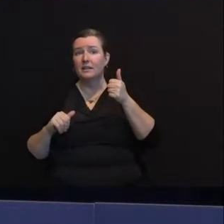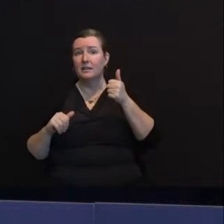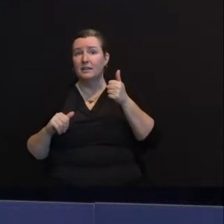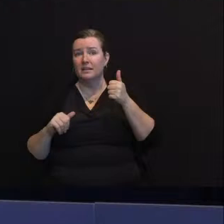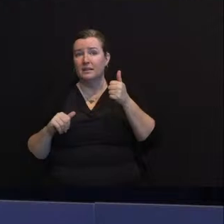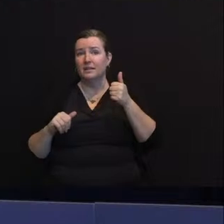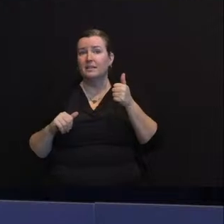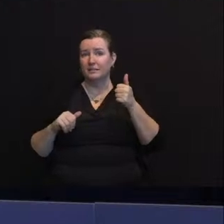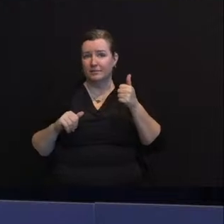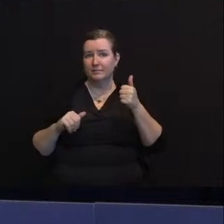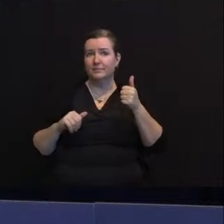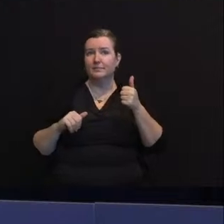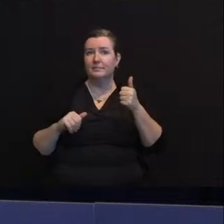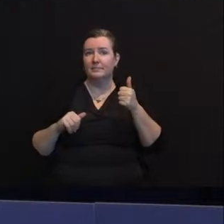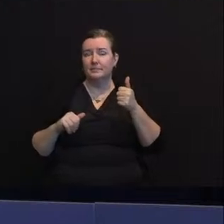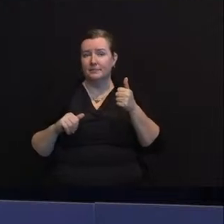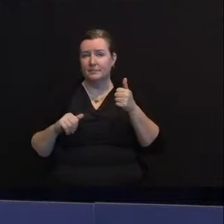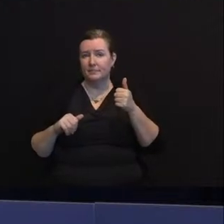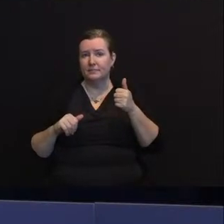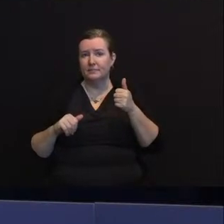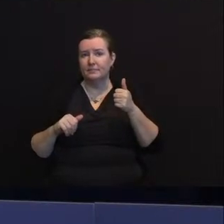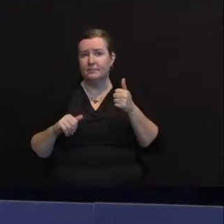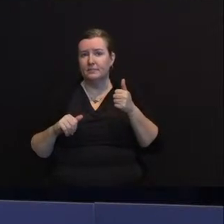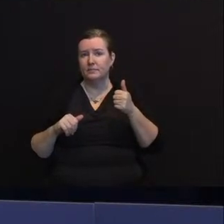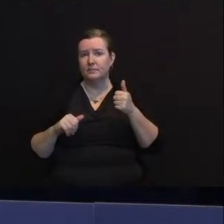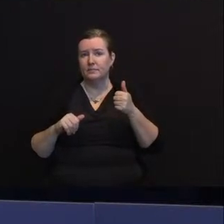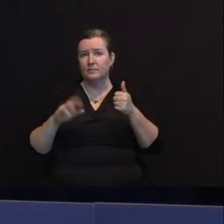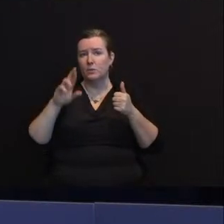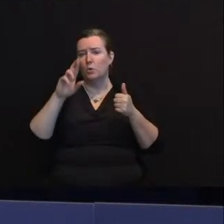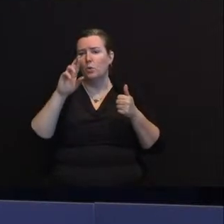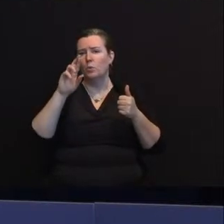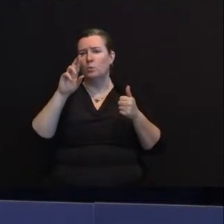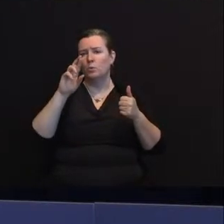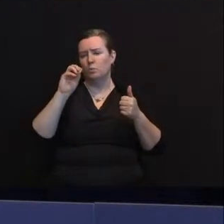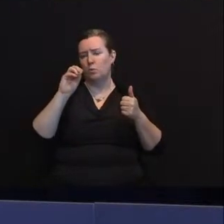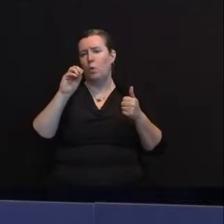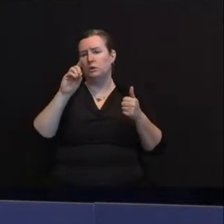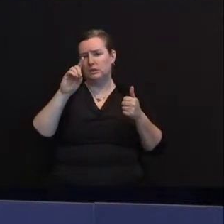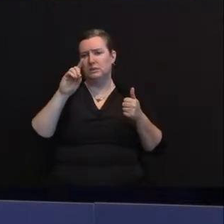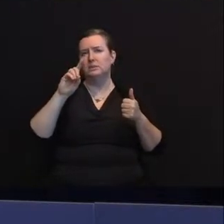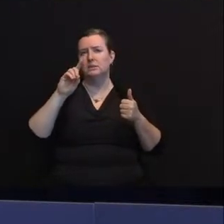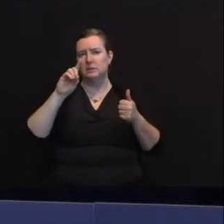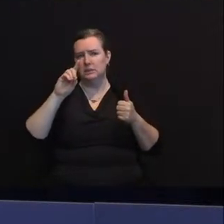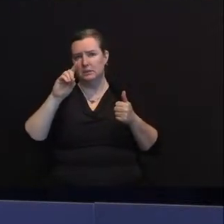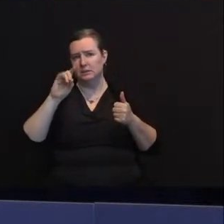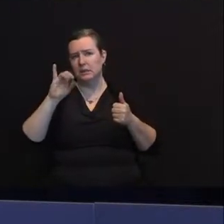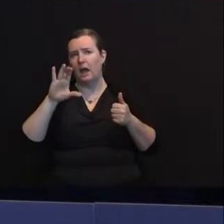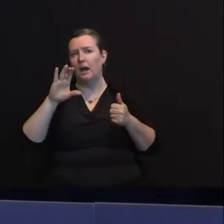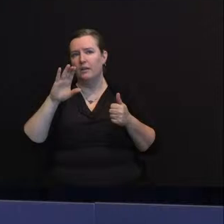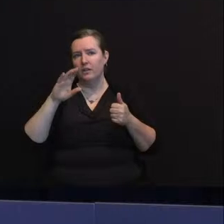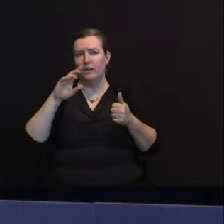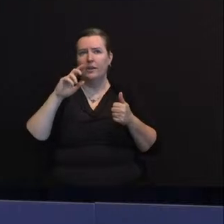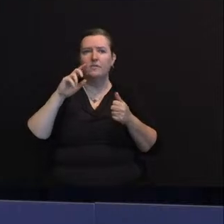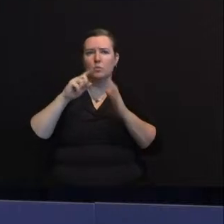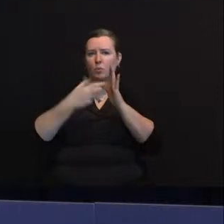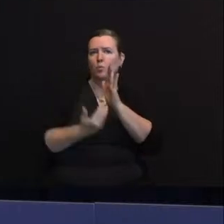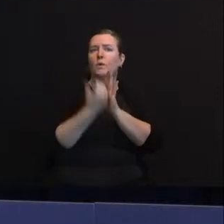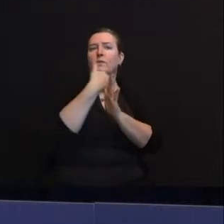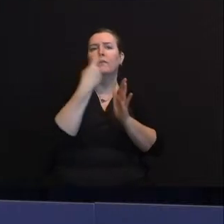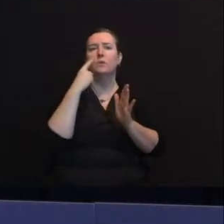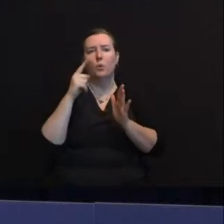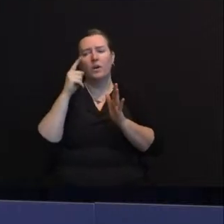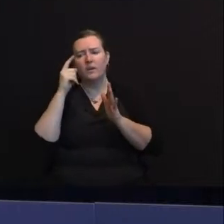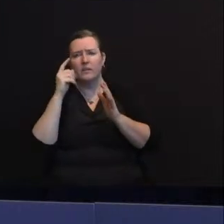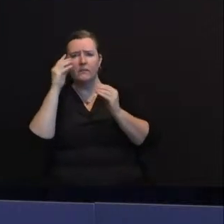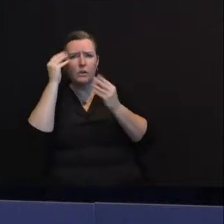Advisory Committee, better known as VRBAC, will review the Pfizer vaccine data and send recommendations to